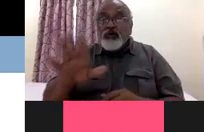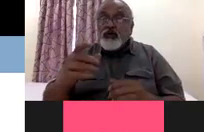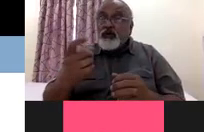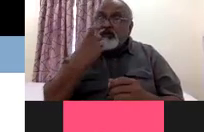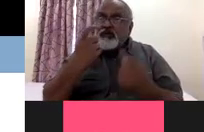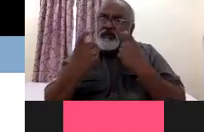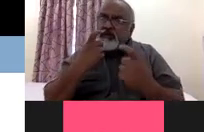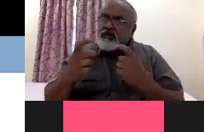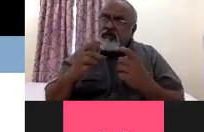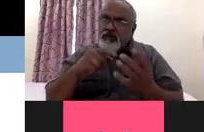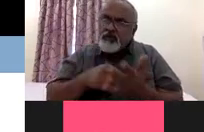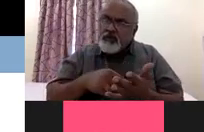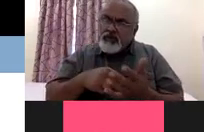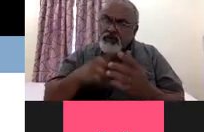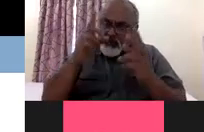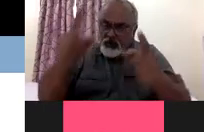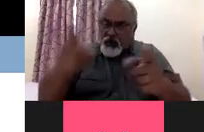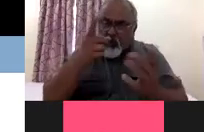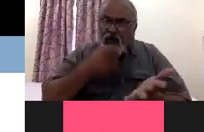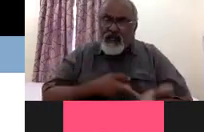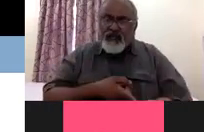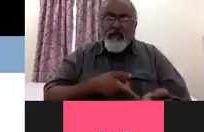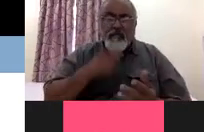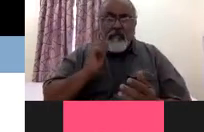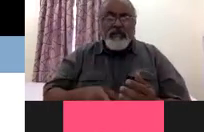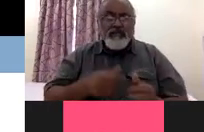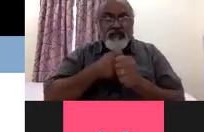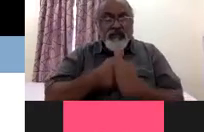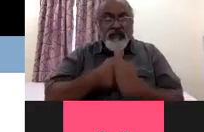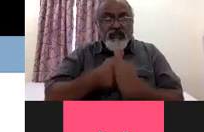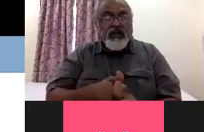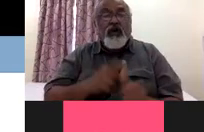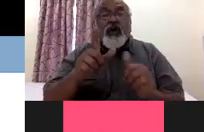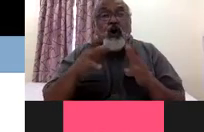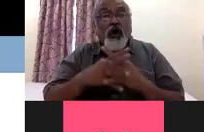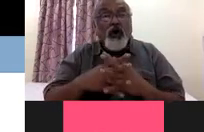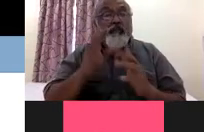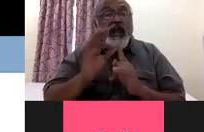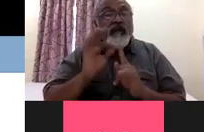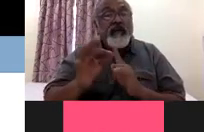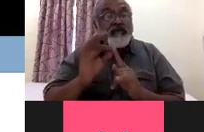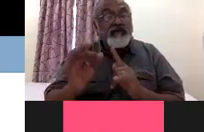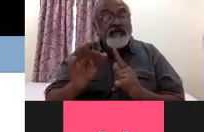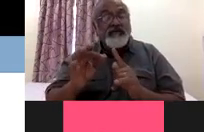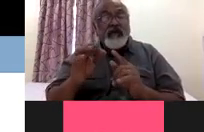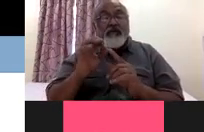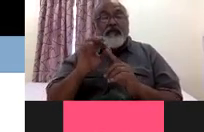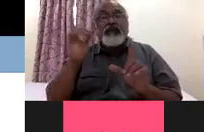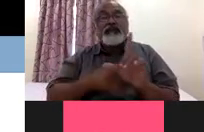required to follow. You know, it is because it is a law. A lot of private establishment, especially large